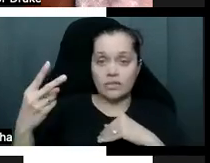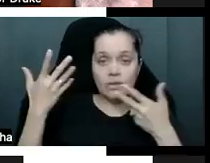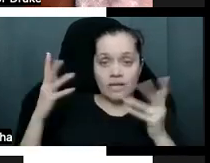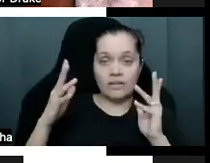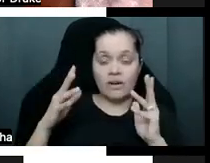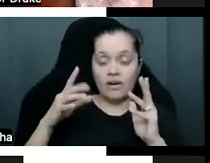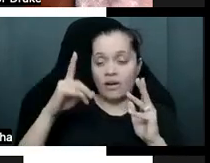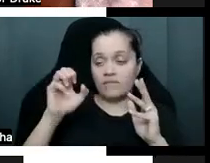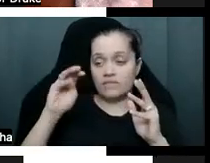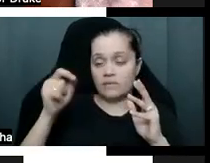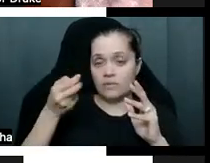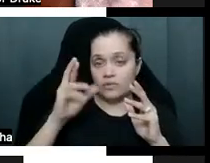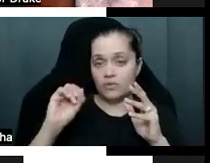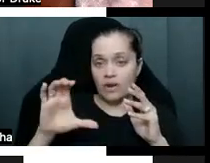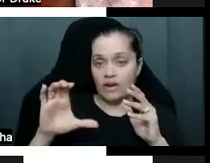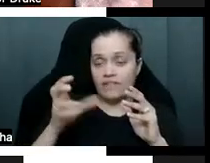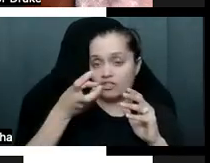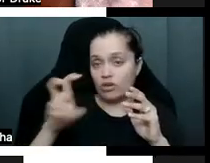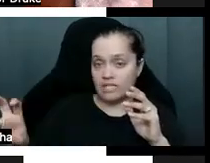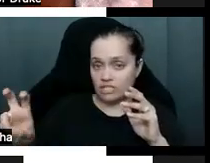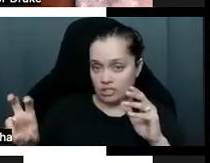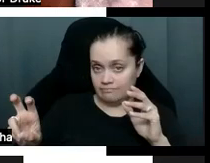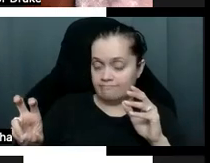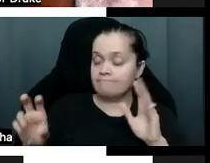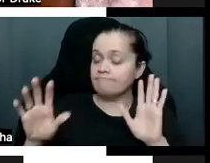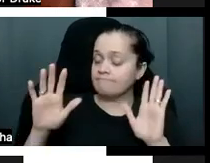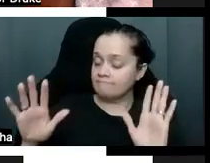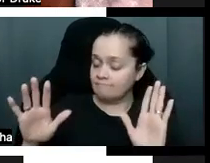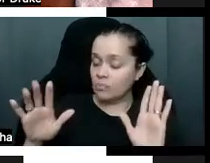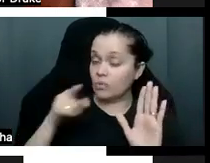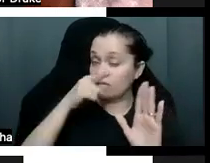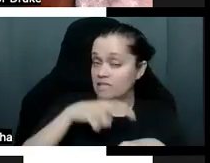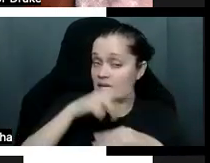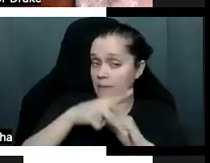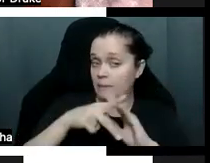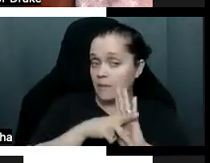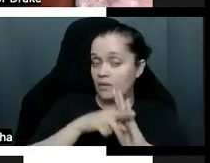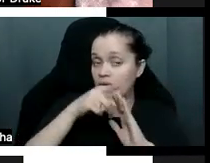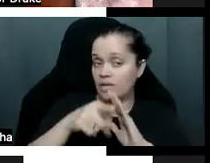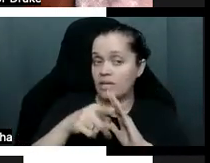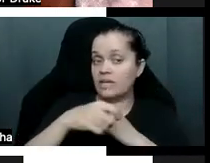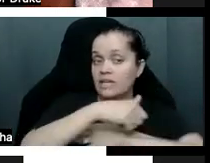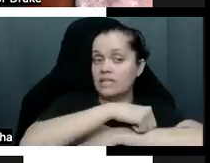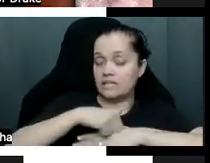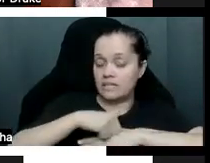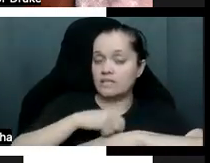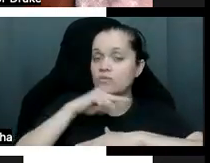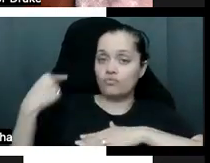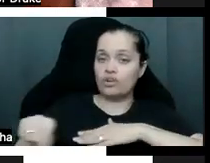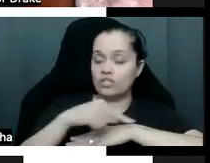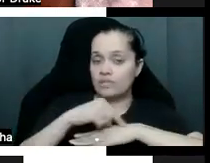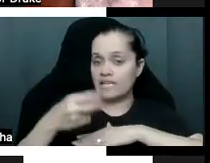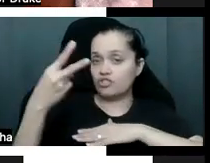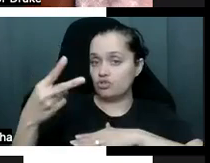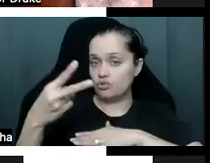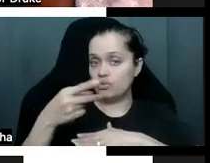the demographic transition. Well, at the time here, Russia was in stage 2 of the